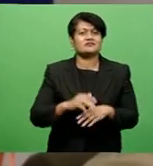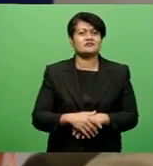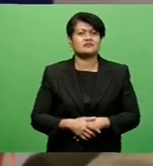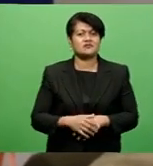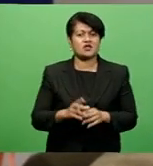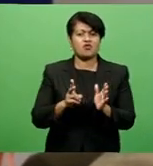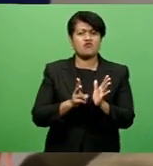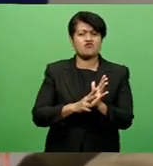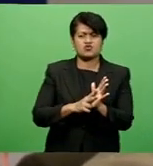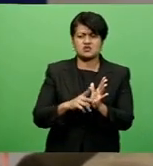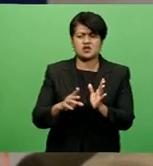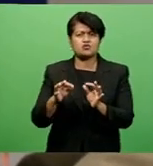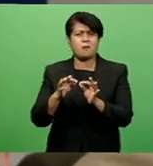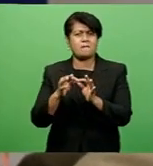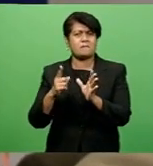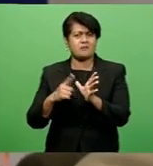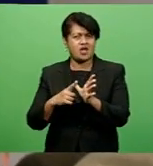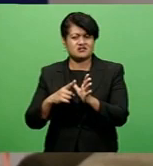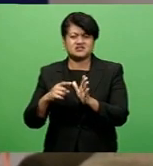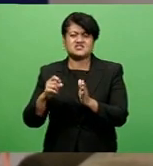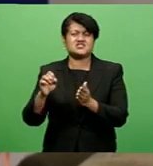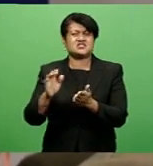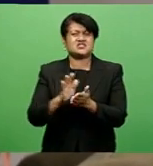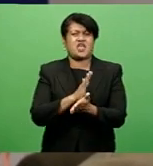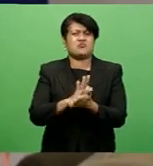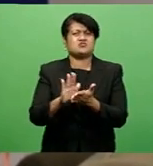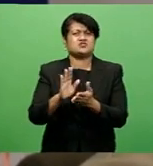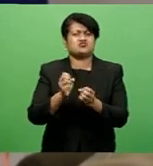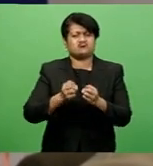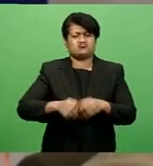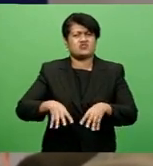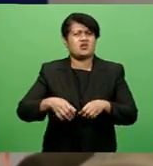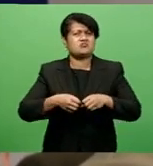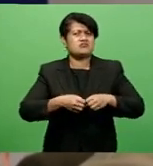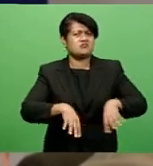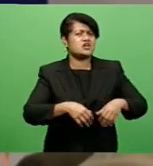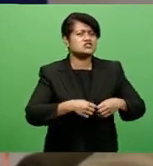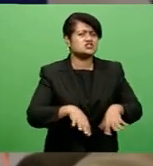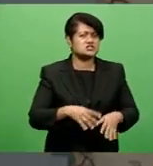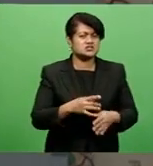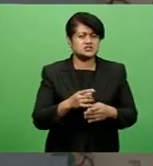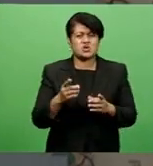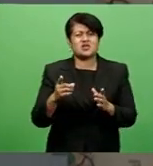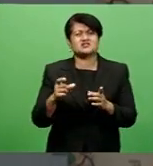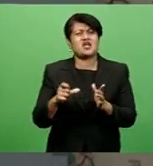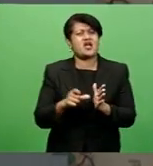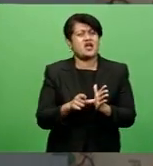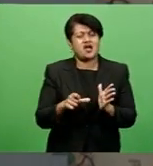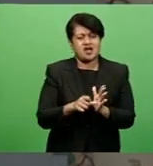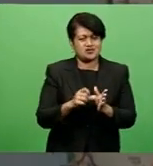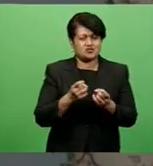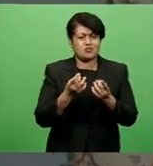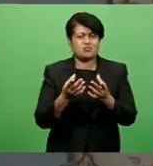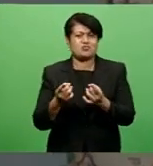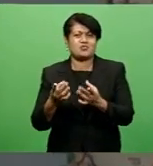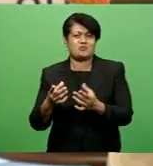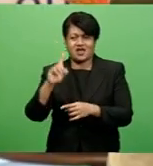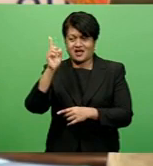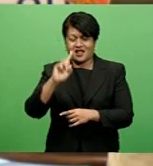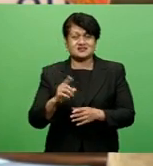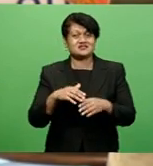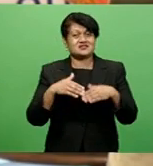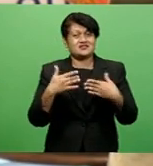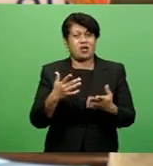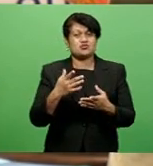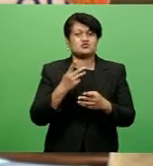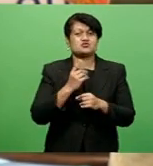to Mba might be damaged as a result of the heavy rain. He says it's difficult to repair the lines right now because of the bad weather.